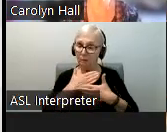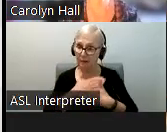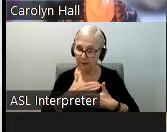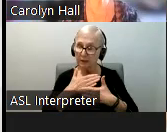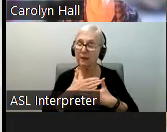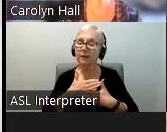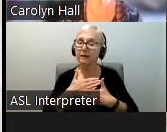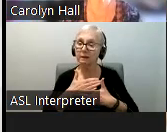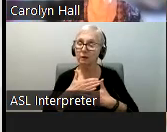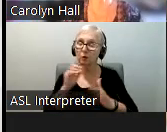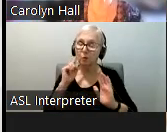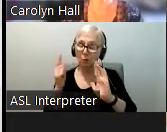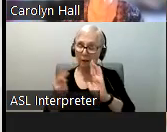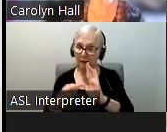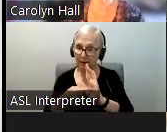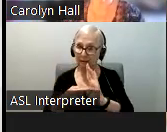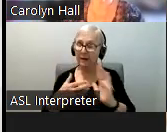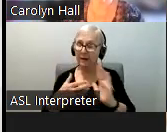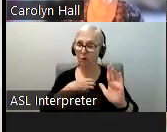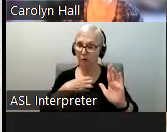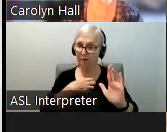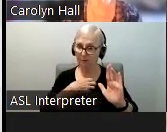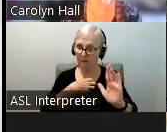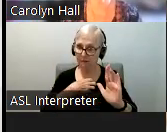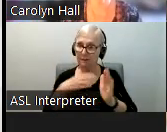you recognizing that grievances is a way